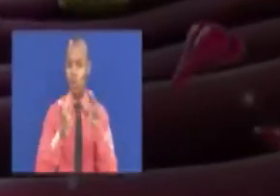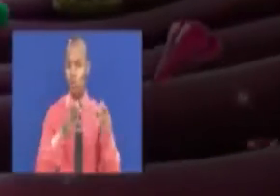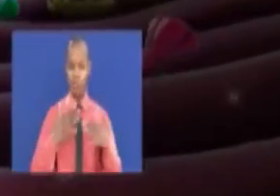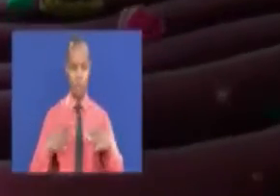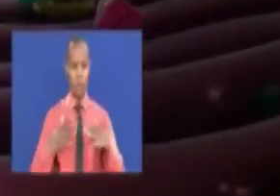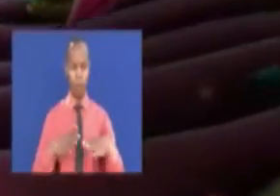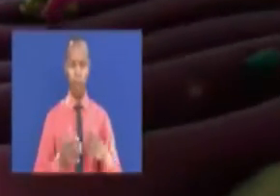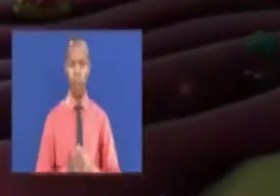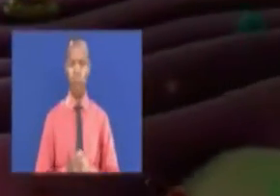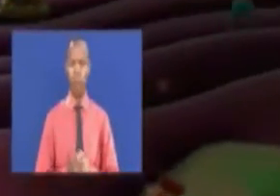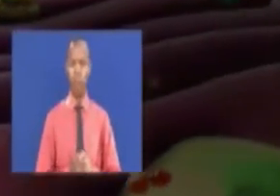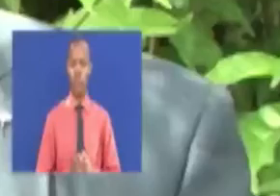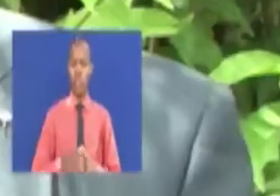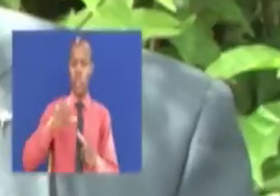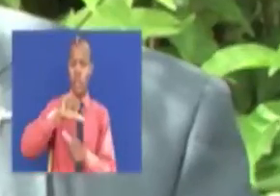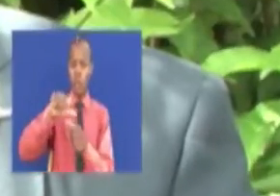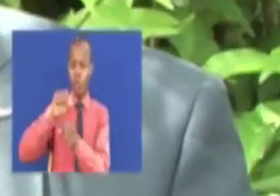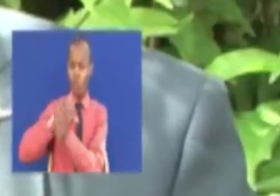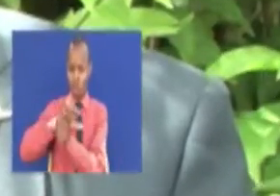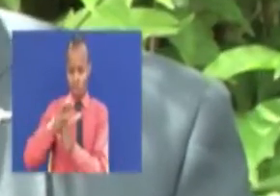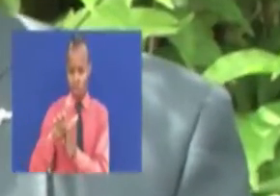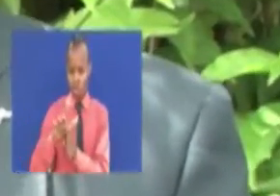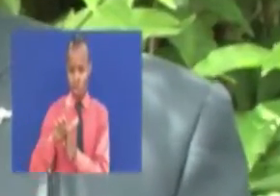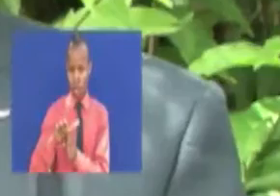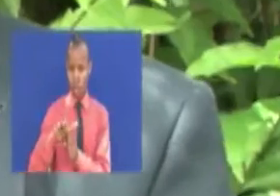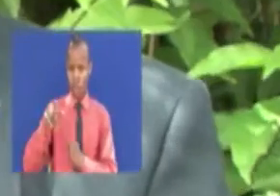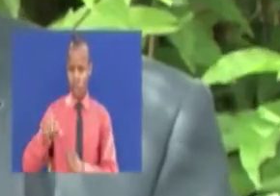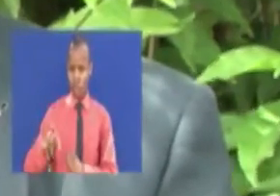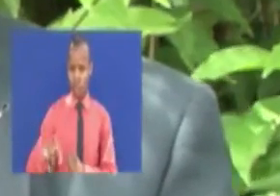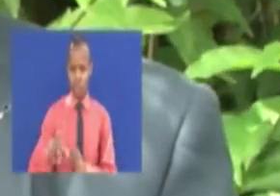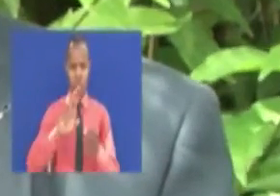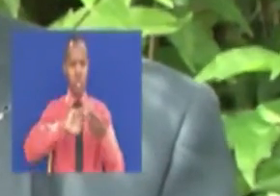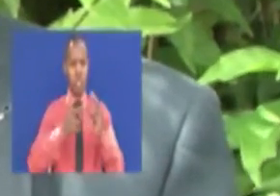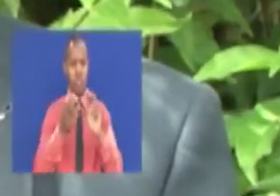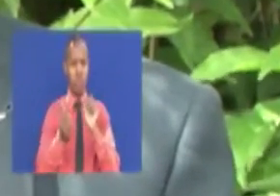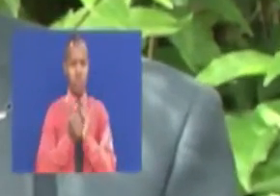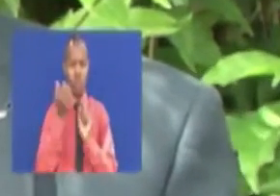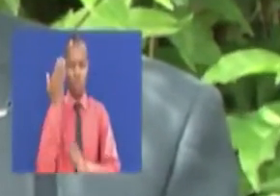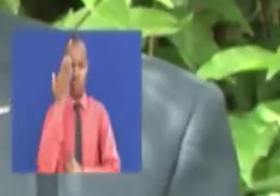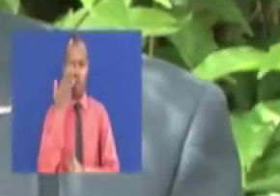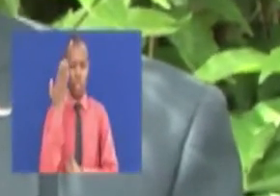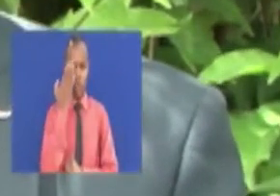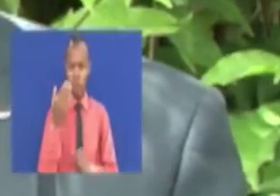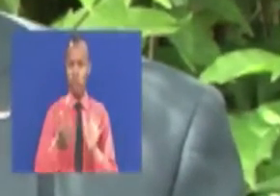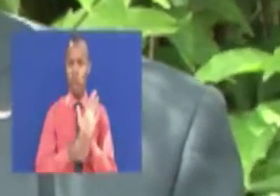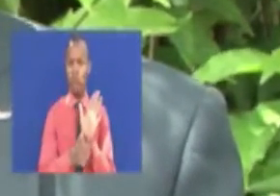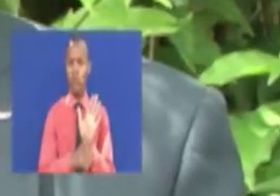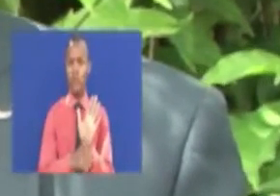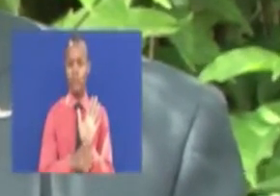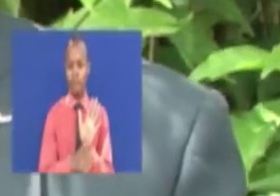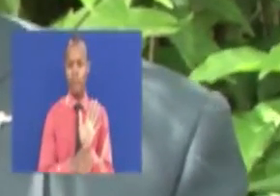of COVID-19 to autism spectrum disorder, that